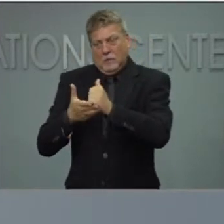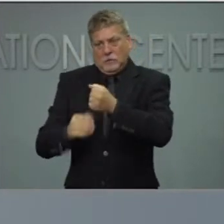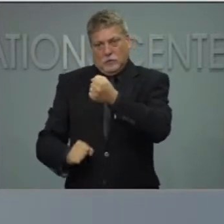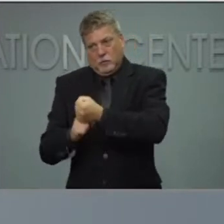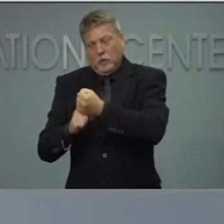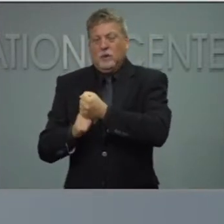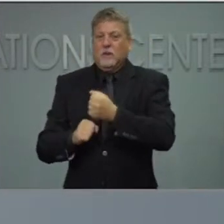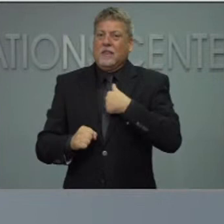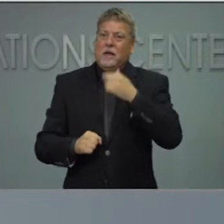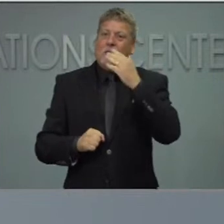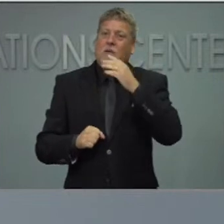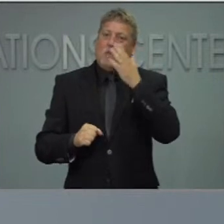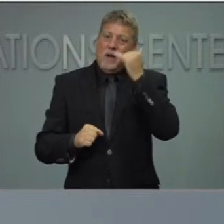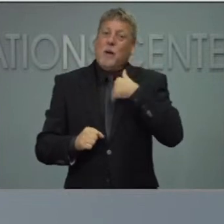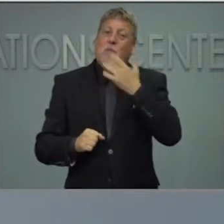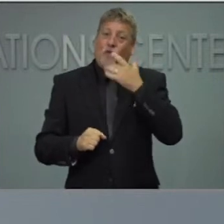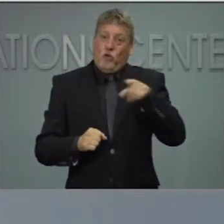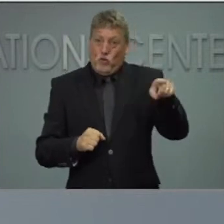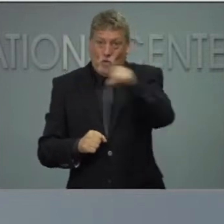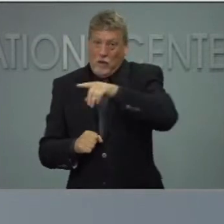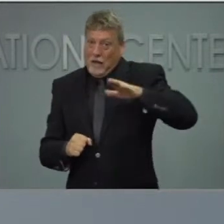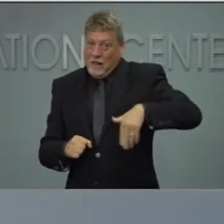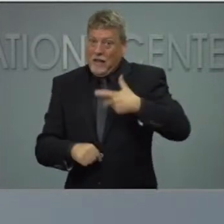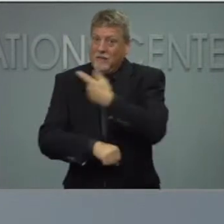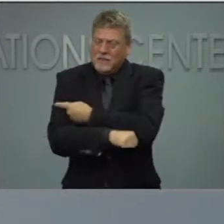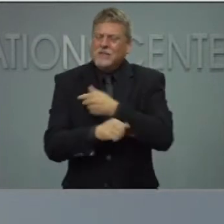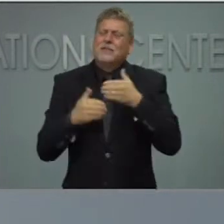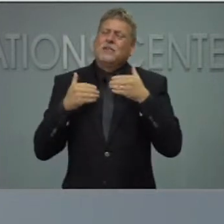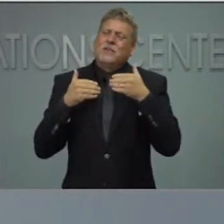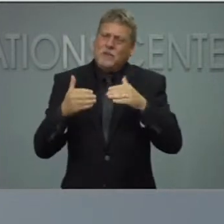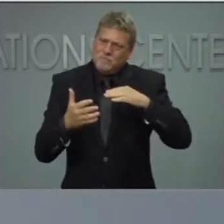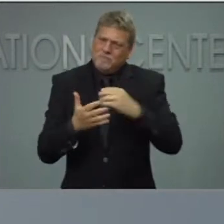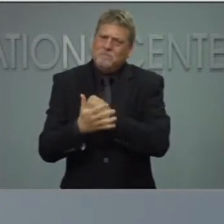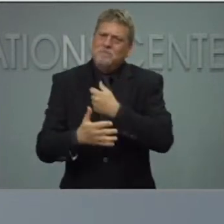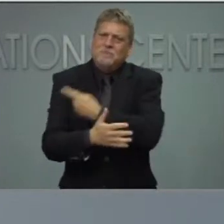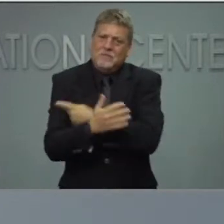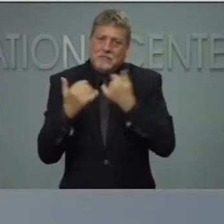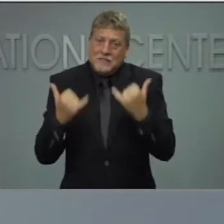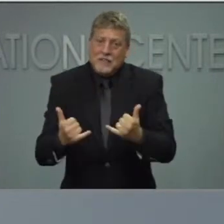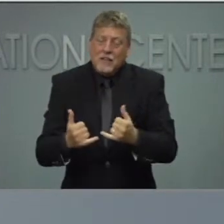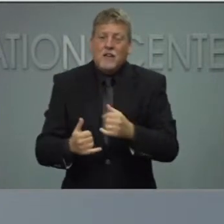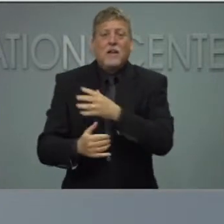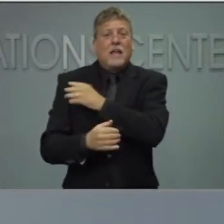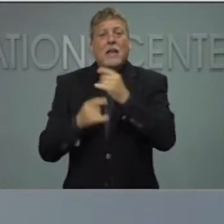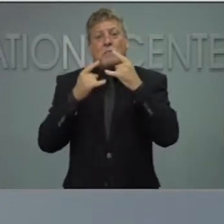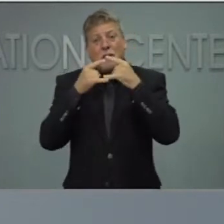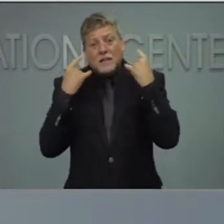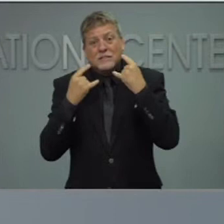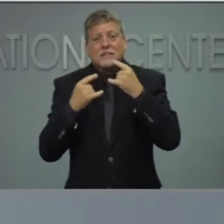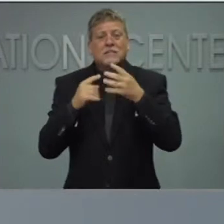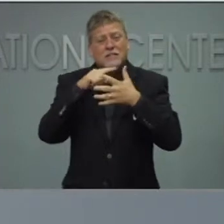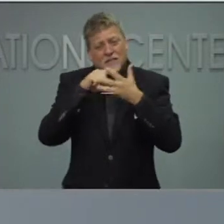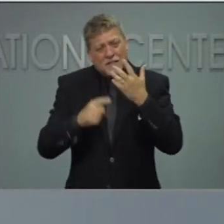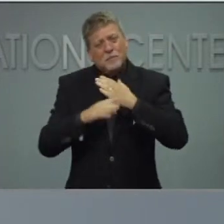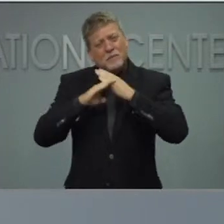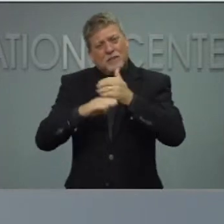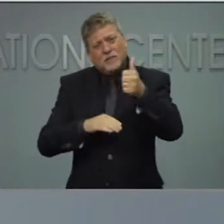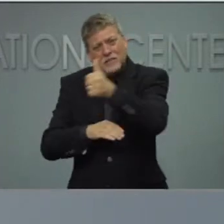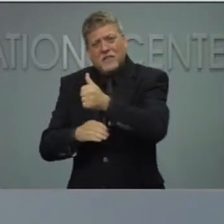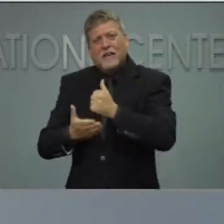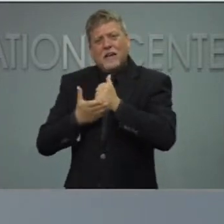get vaccinated right away, as well as wear masks, get tested, and do all the things we know that can slow the spread of this virus. Thank you. Thank